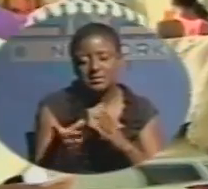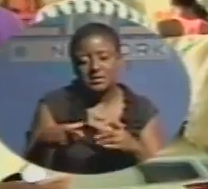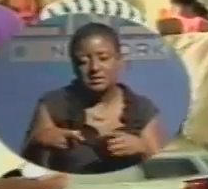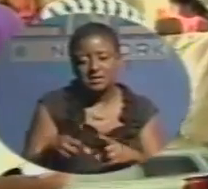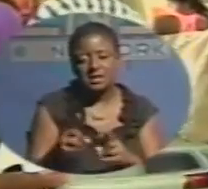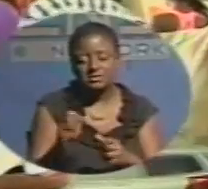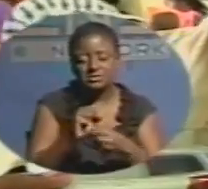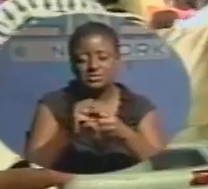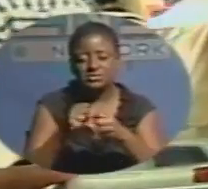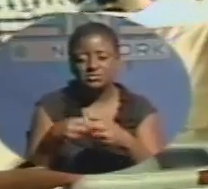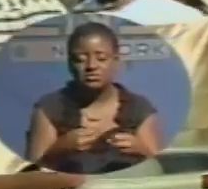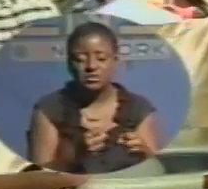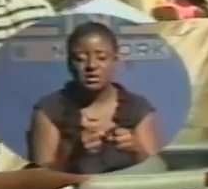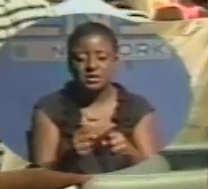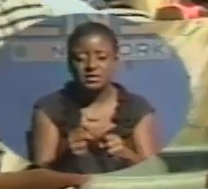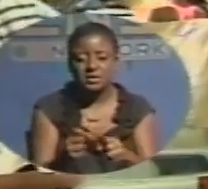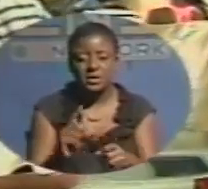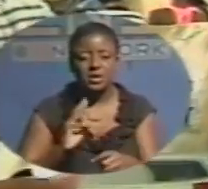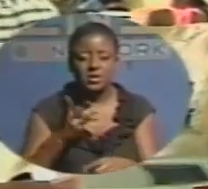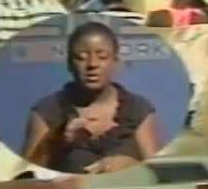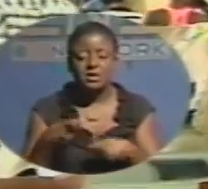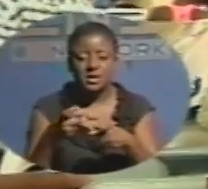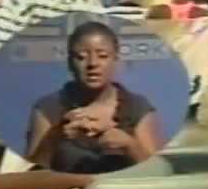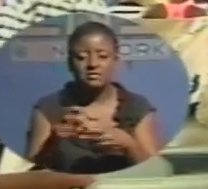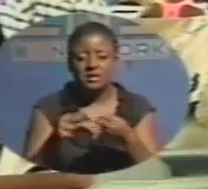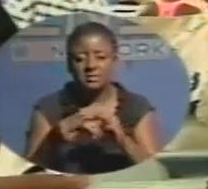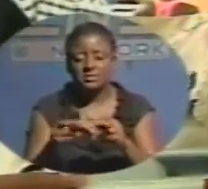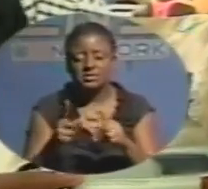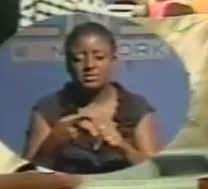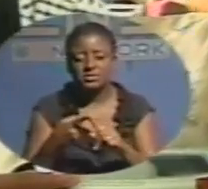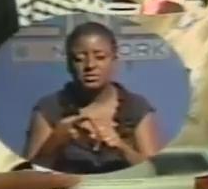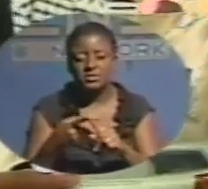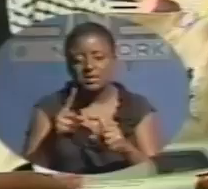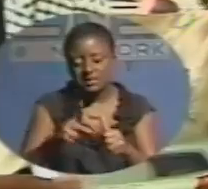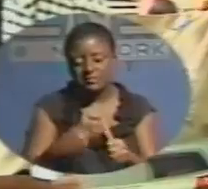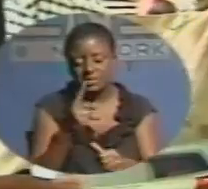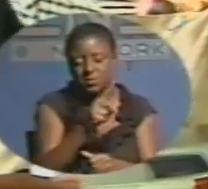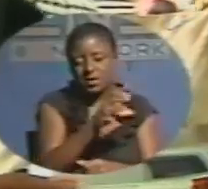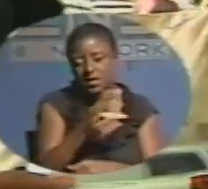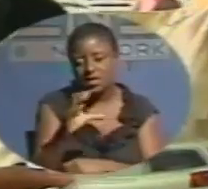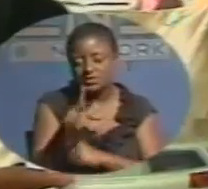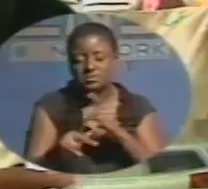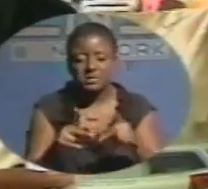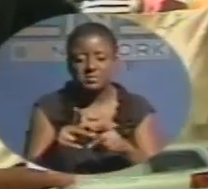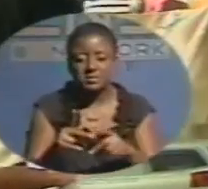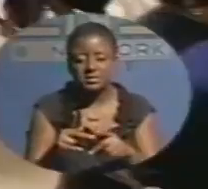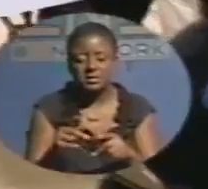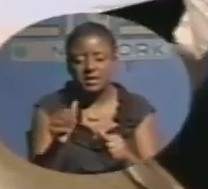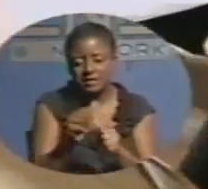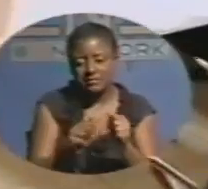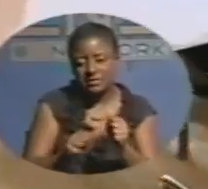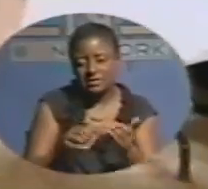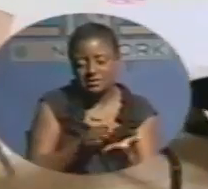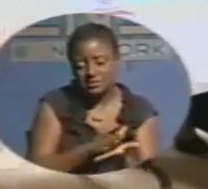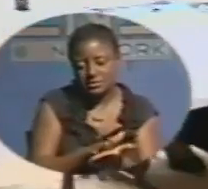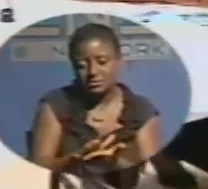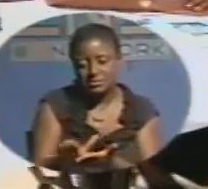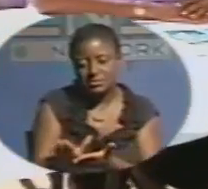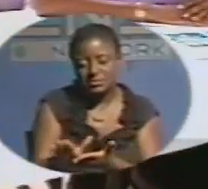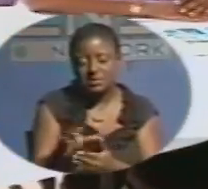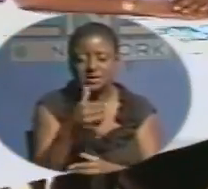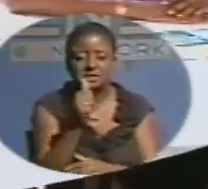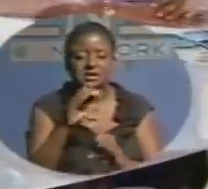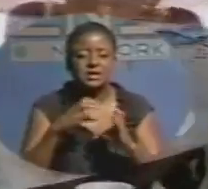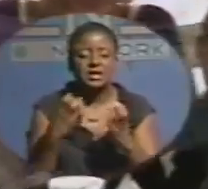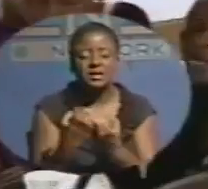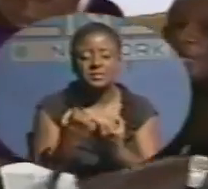number system where we gave out numbers to the first 100 people. And so far, so good. Everything is going smooth. 10 companies participated